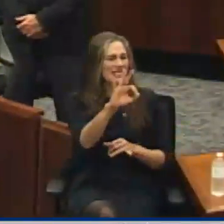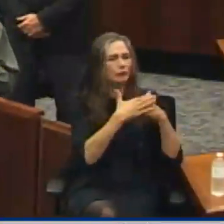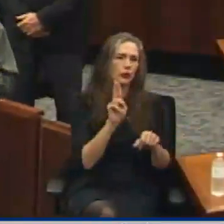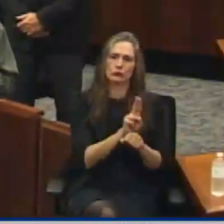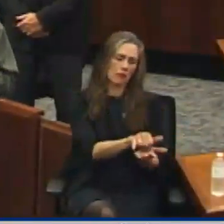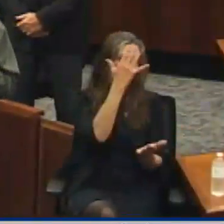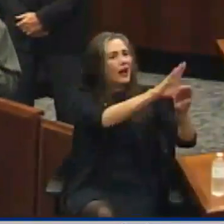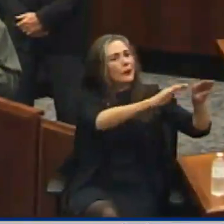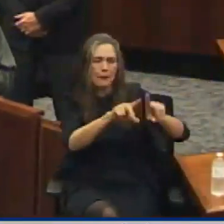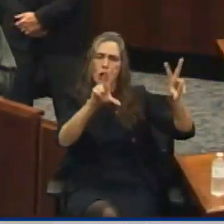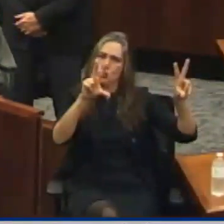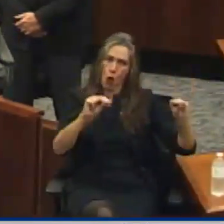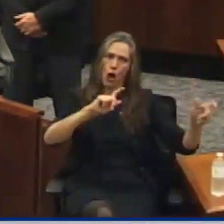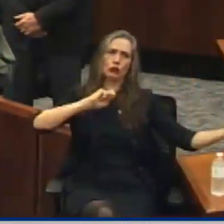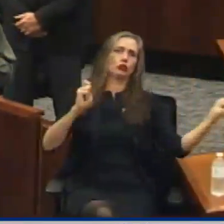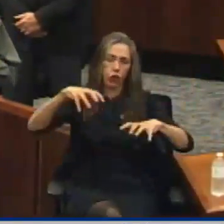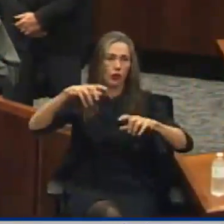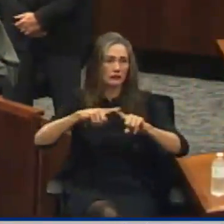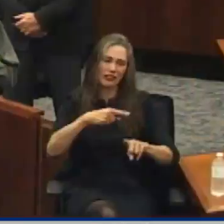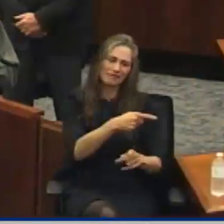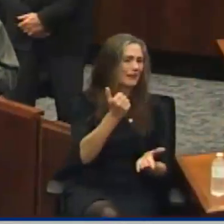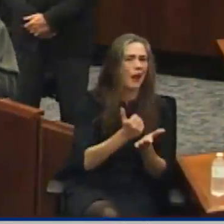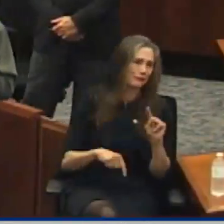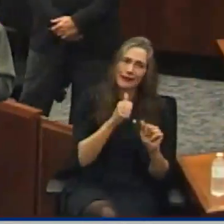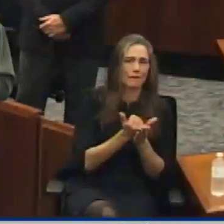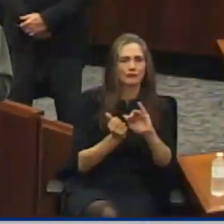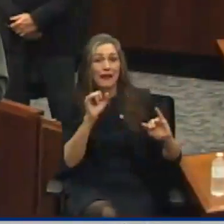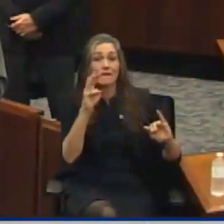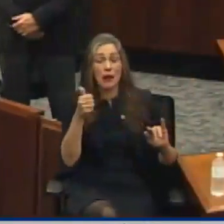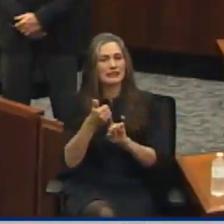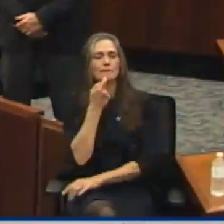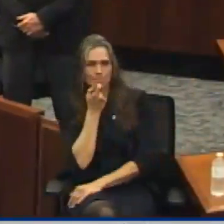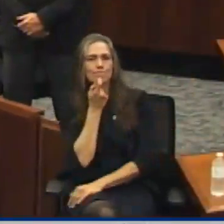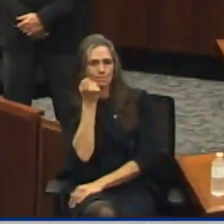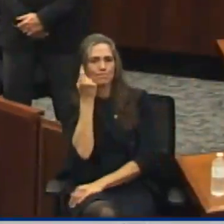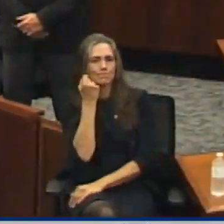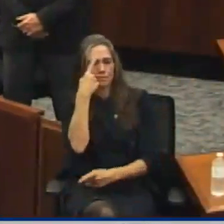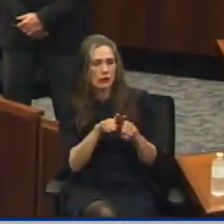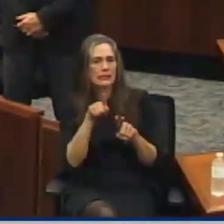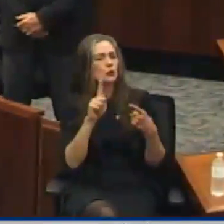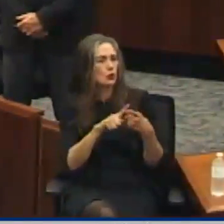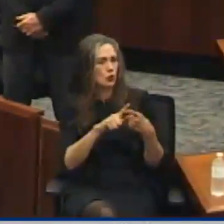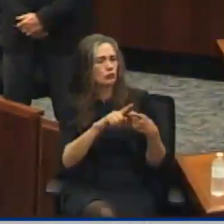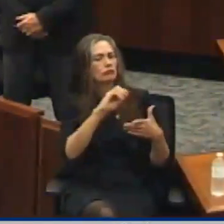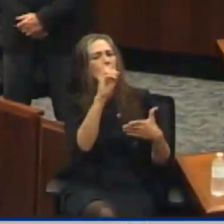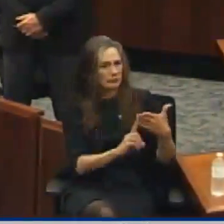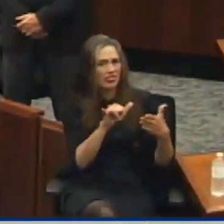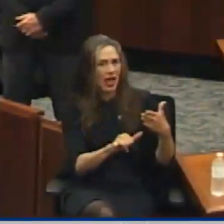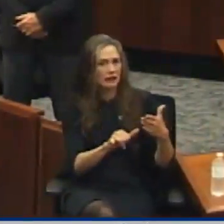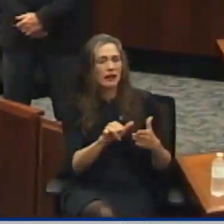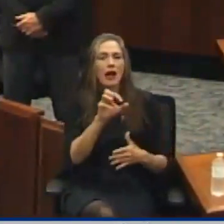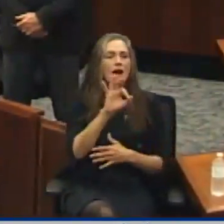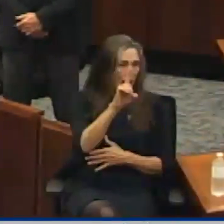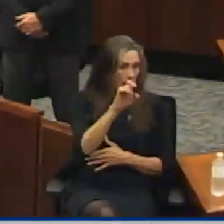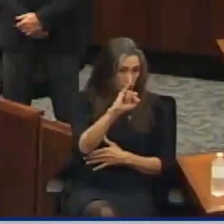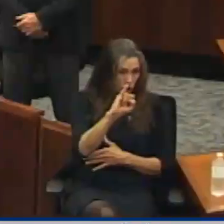represent inundation. This is a flood. And I think I also want to compliment FEMA team because they did a